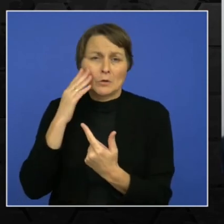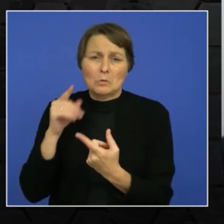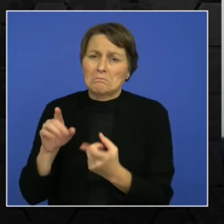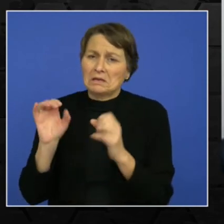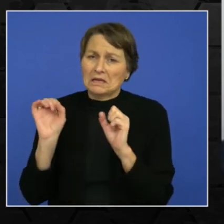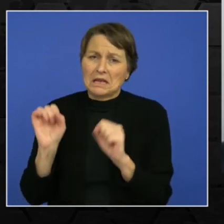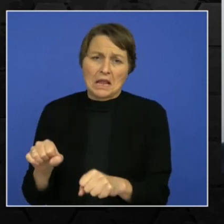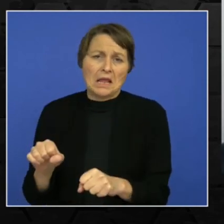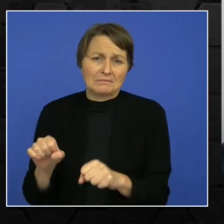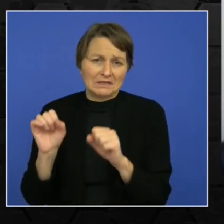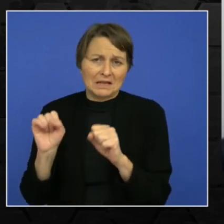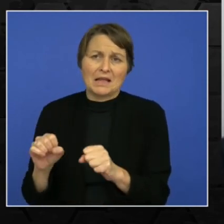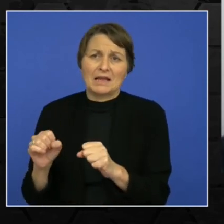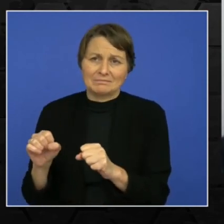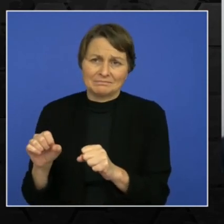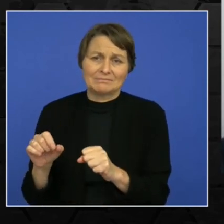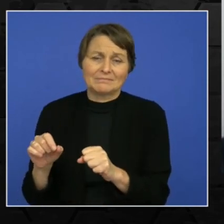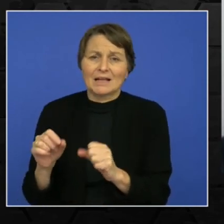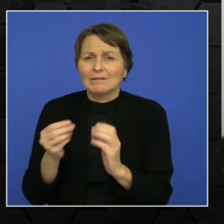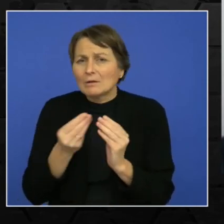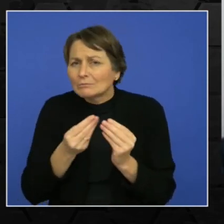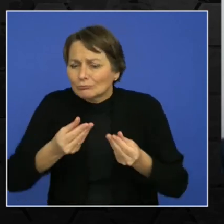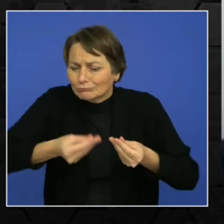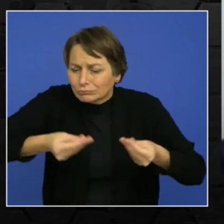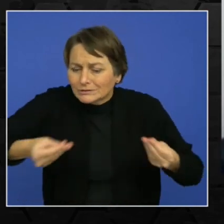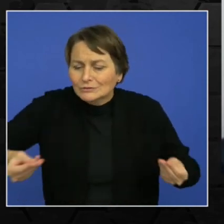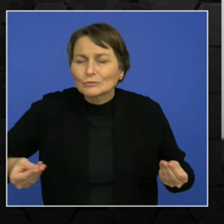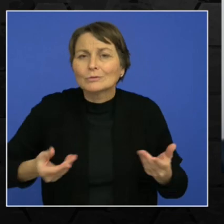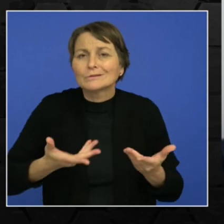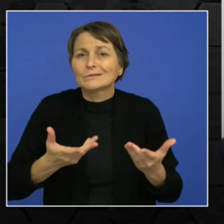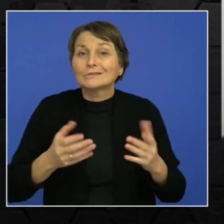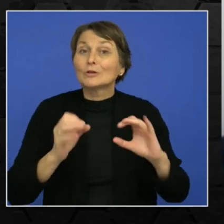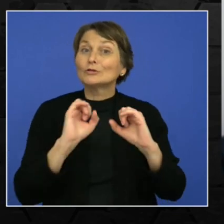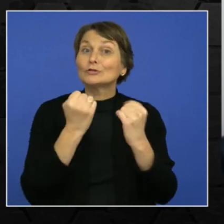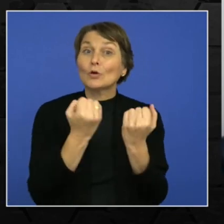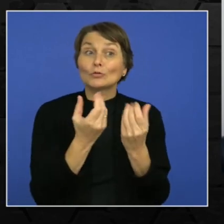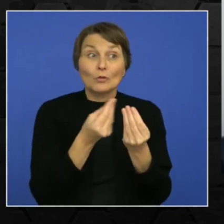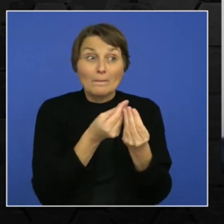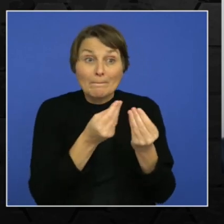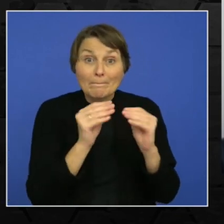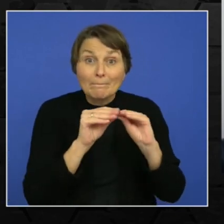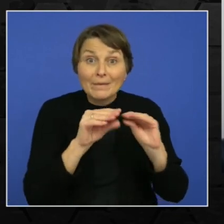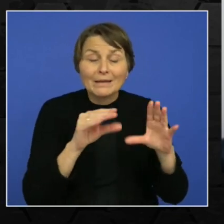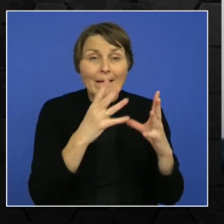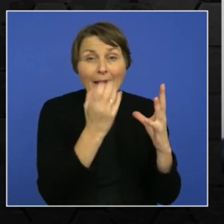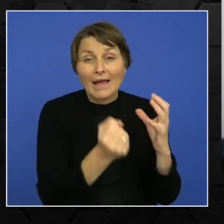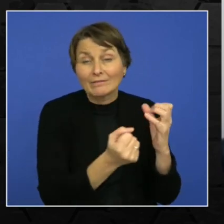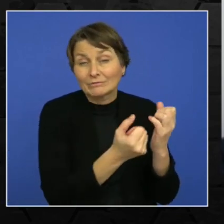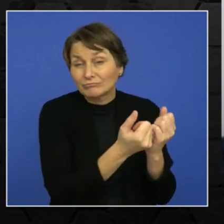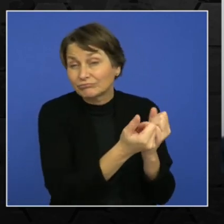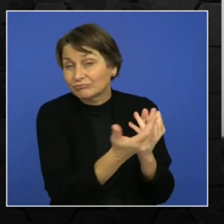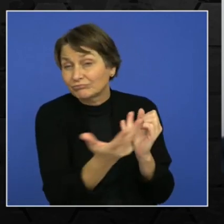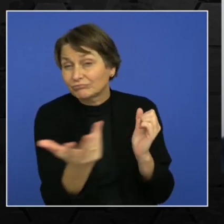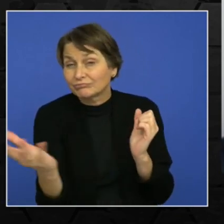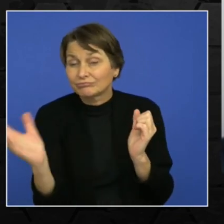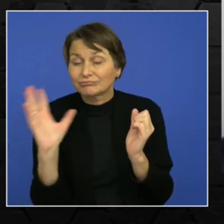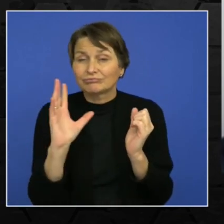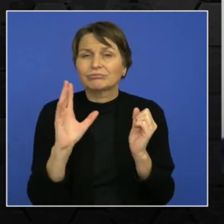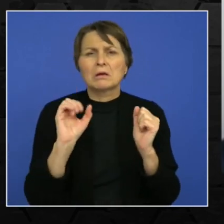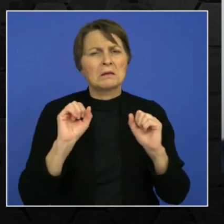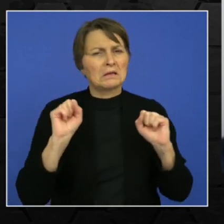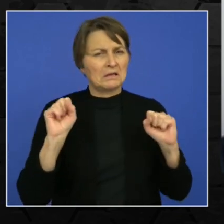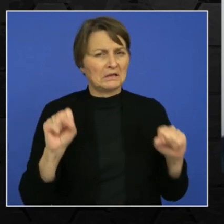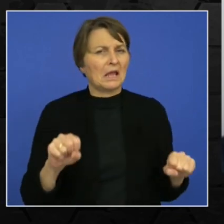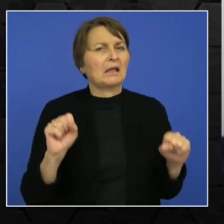the resources that these social media giants Fang has, and they can do it. It's not a big deal for